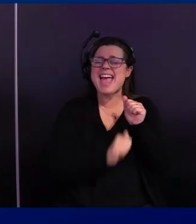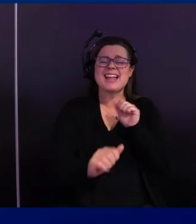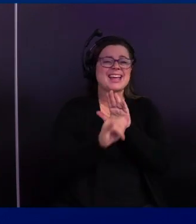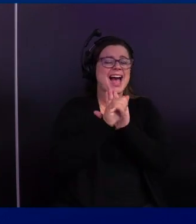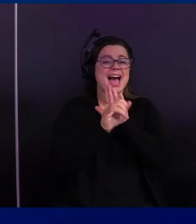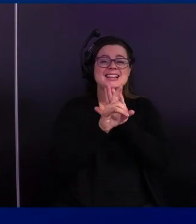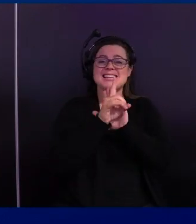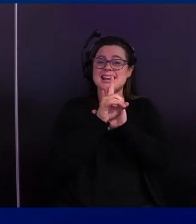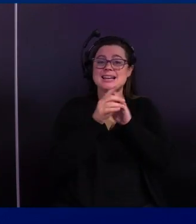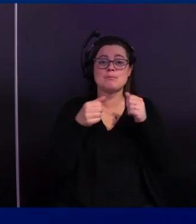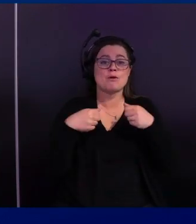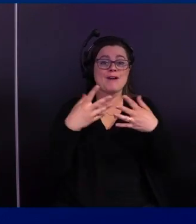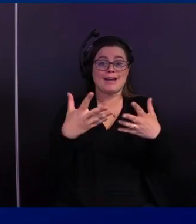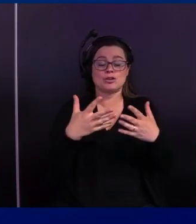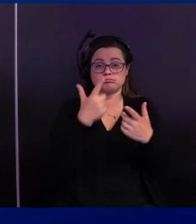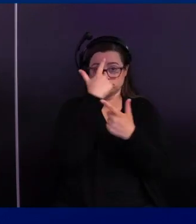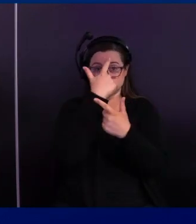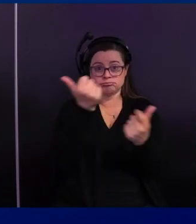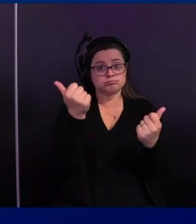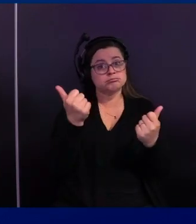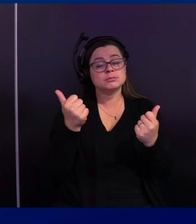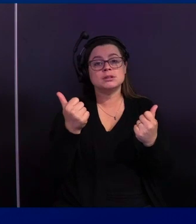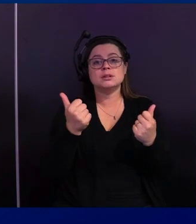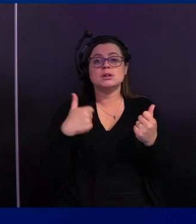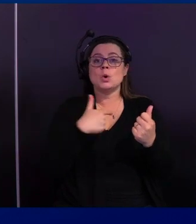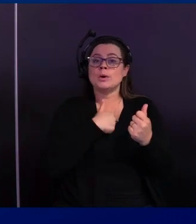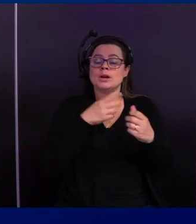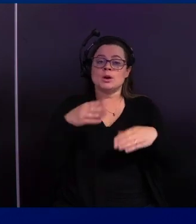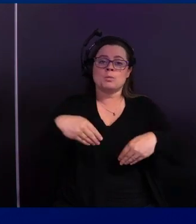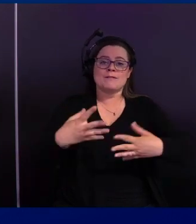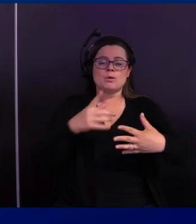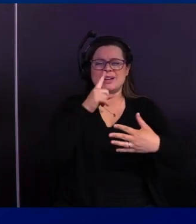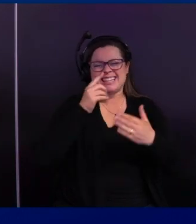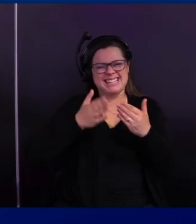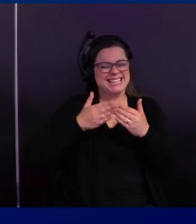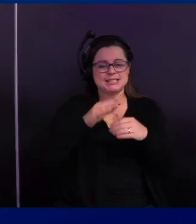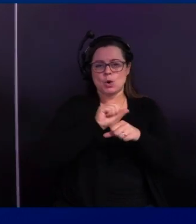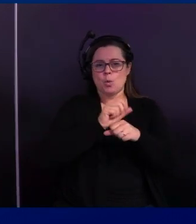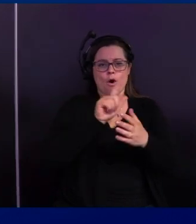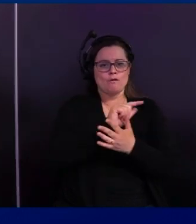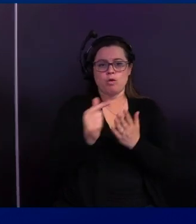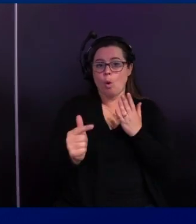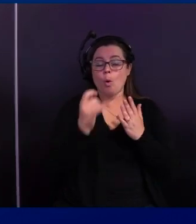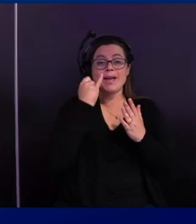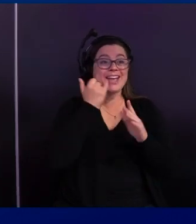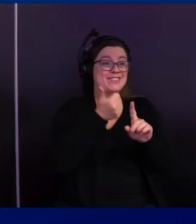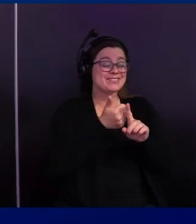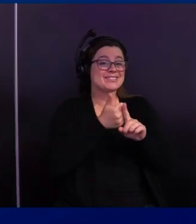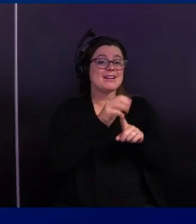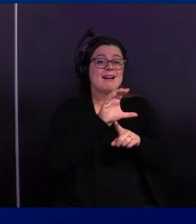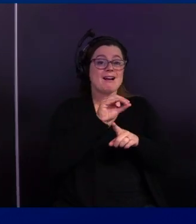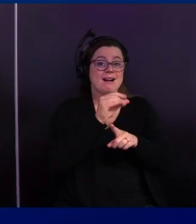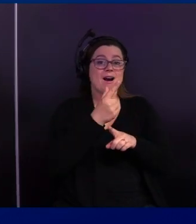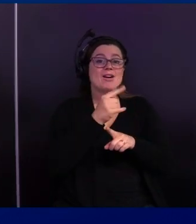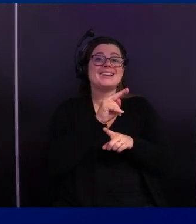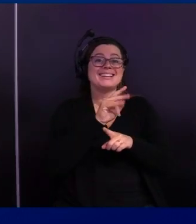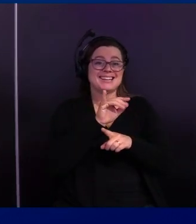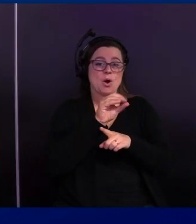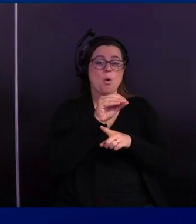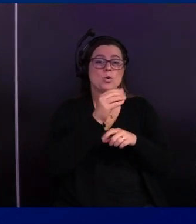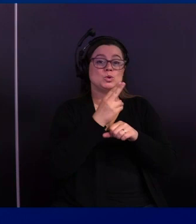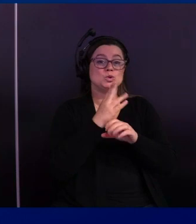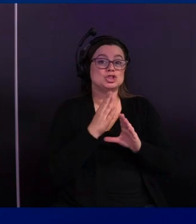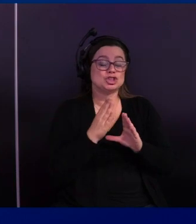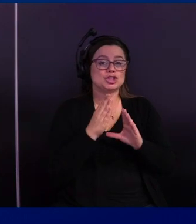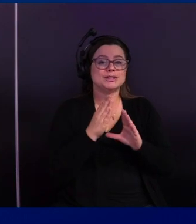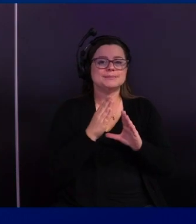want. And we provide a very easy workflow if you are an Amazon Cognito users, where you can